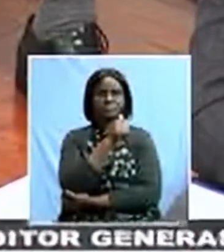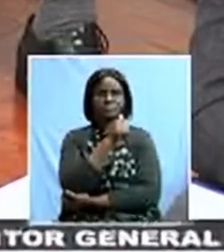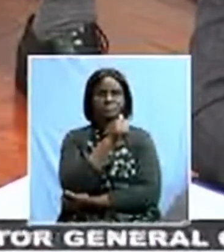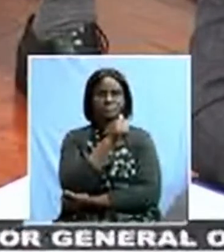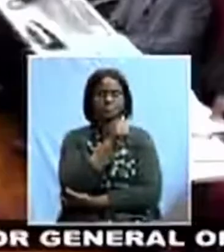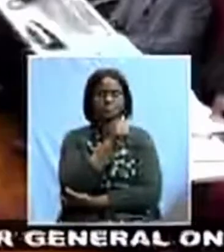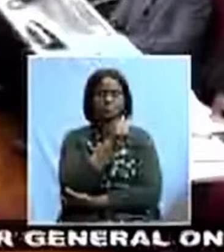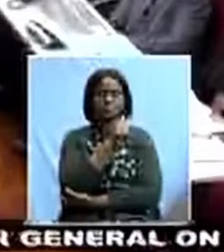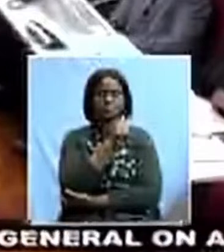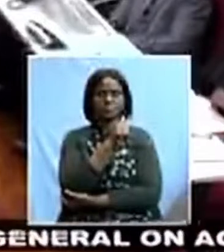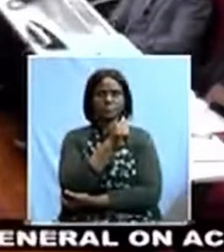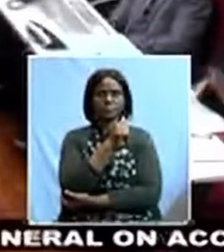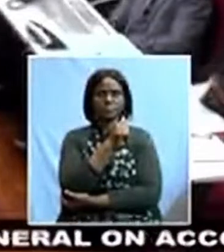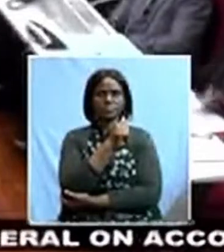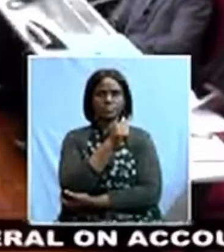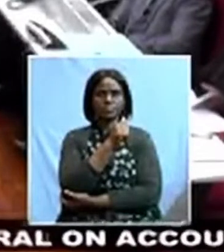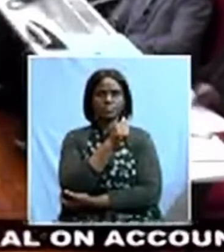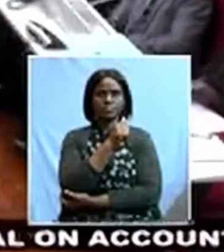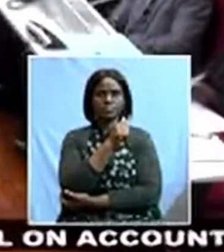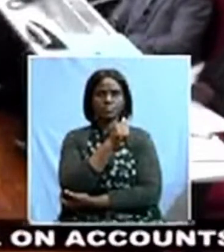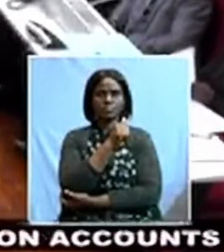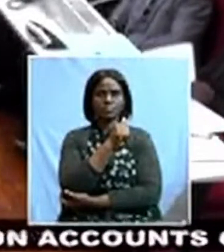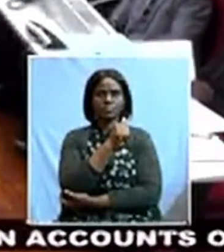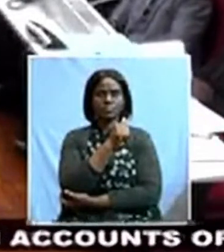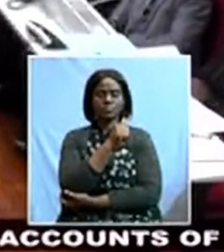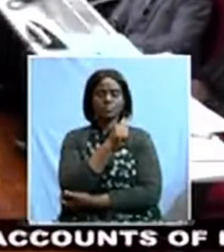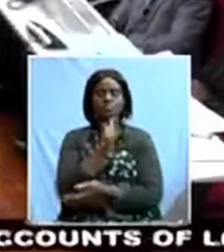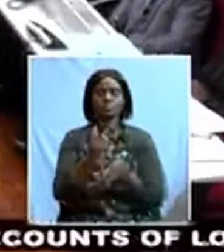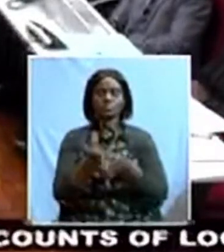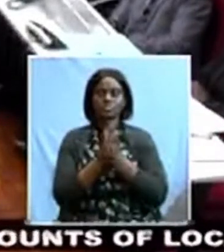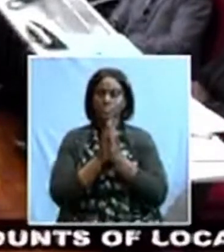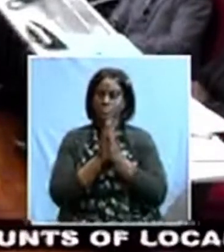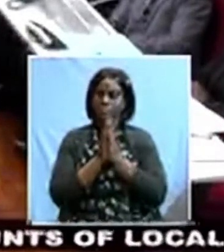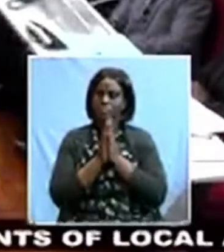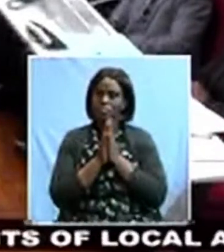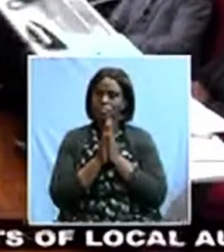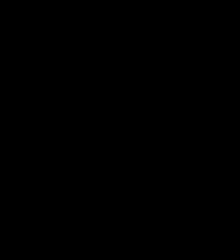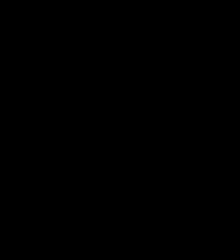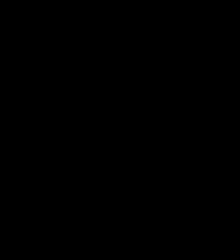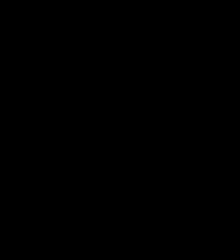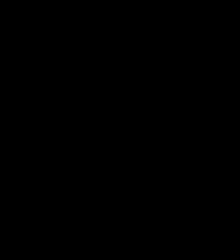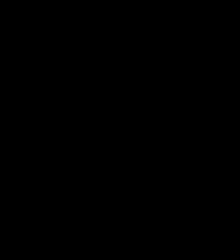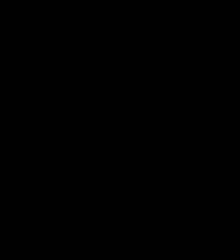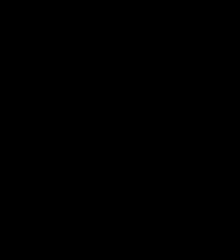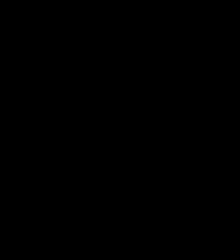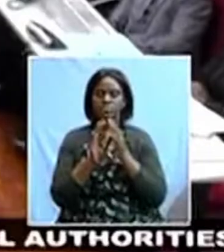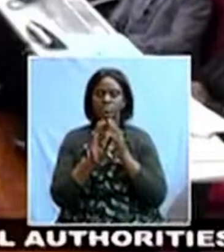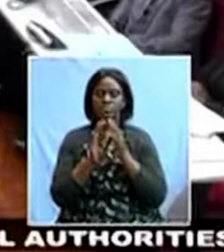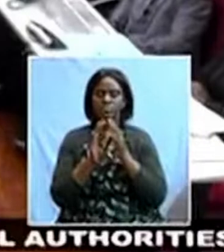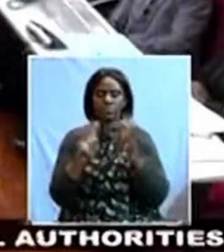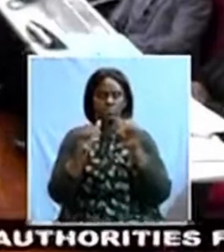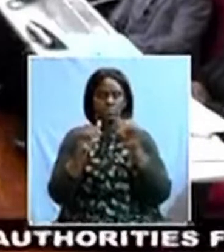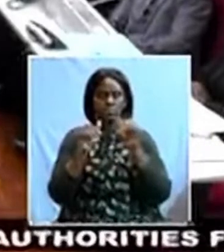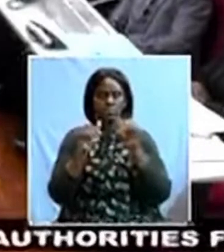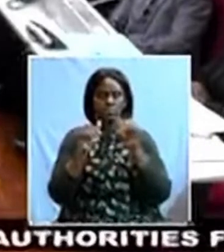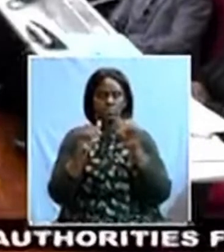Before we proceed, I wanted to ask the Office of the Auditor General to